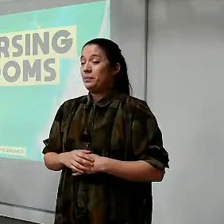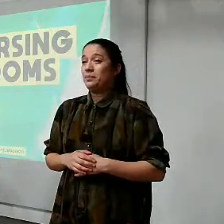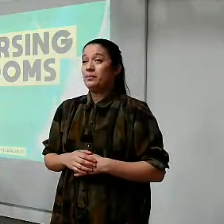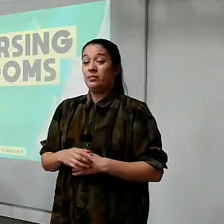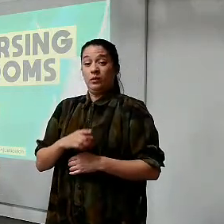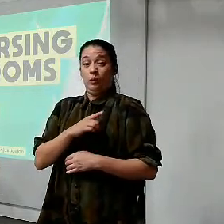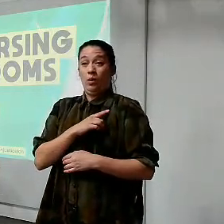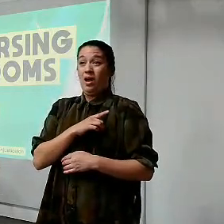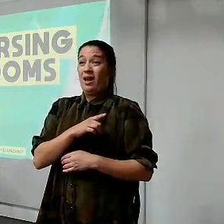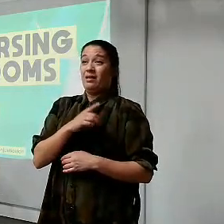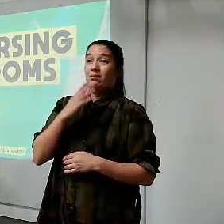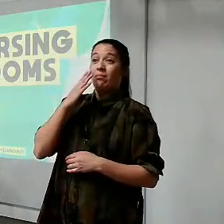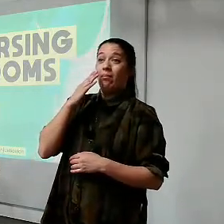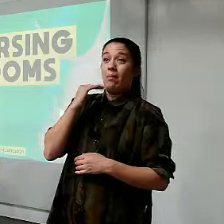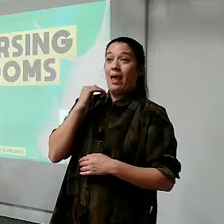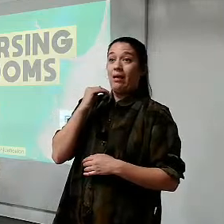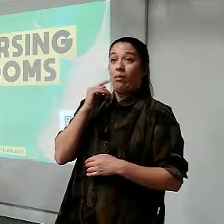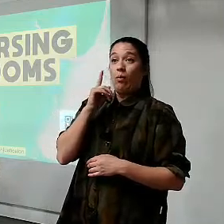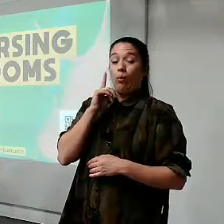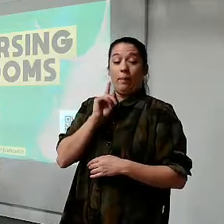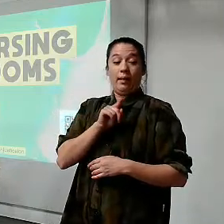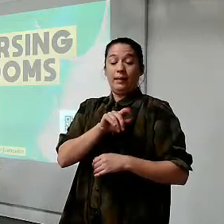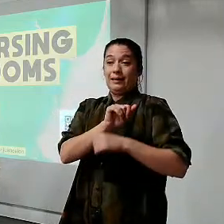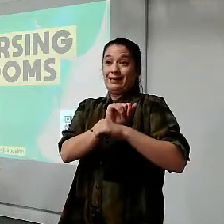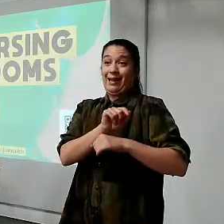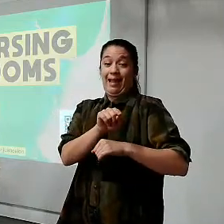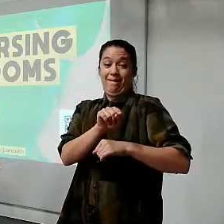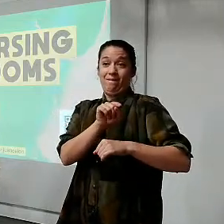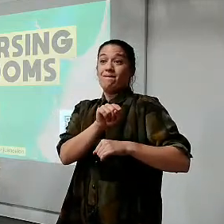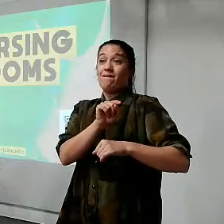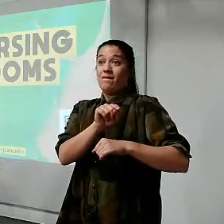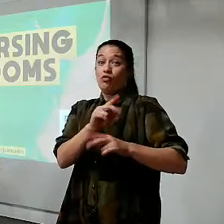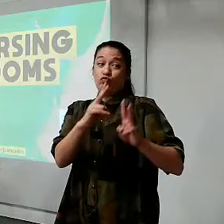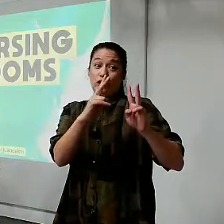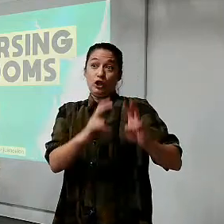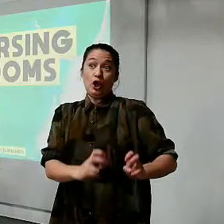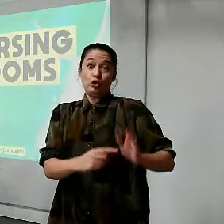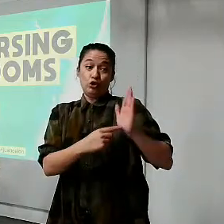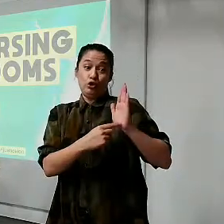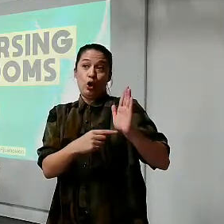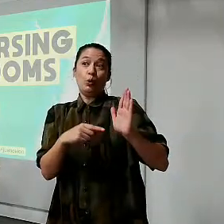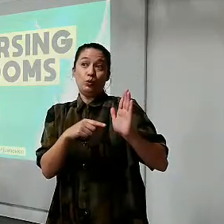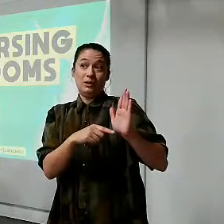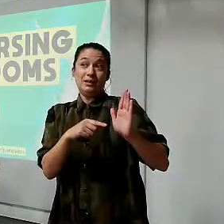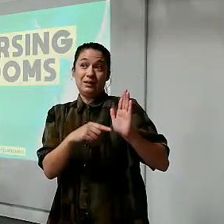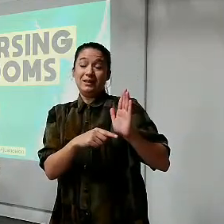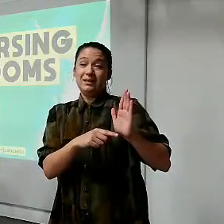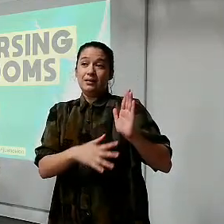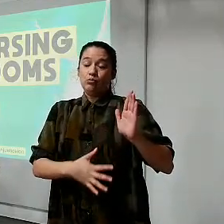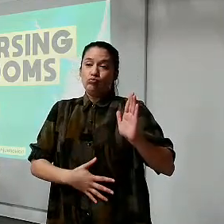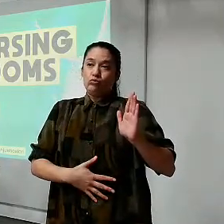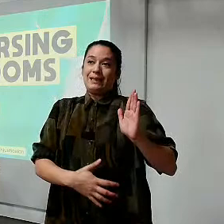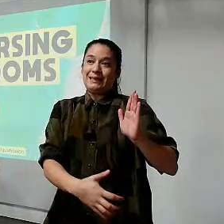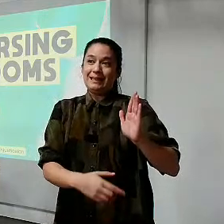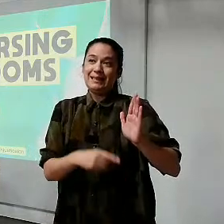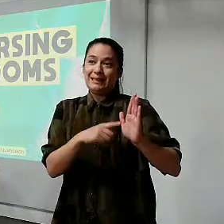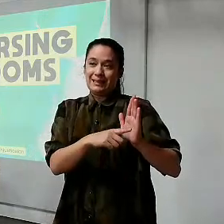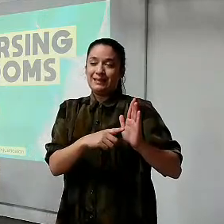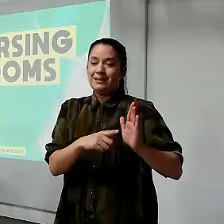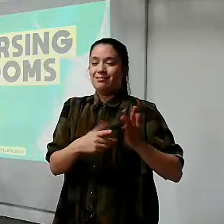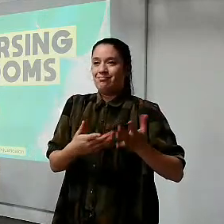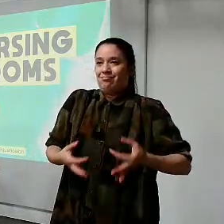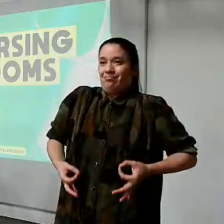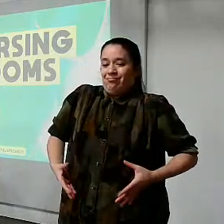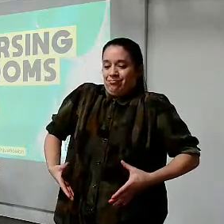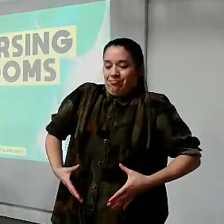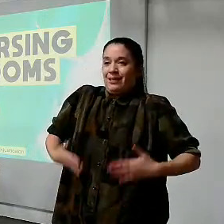unwanted pregnancies. And that is backed up by data. You know, you can see in the demographic data, you've got a copy